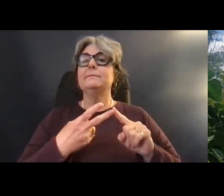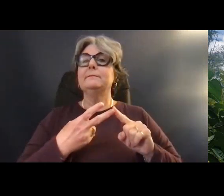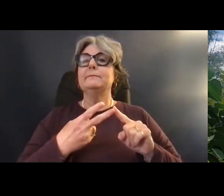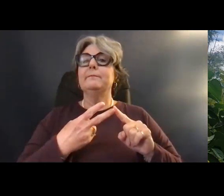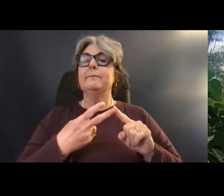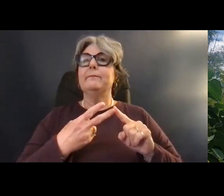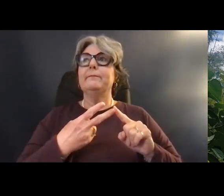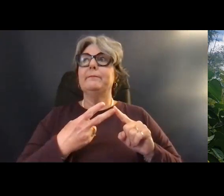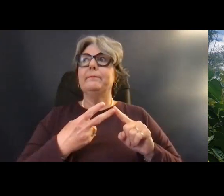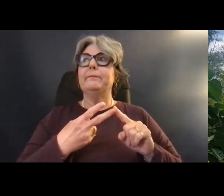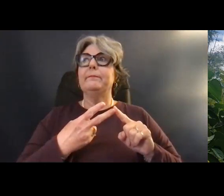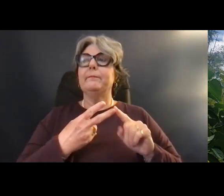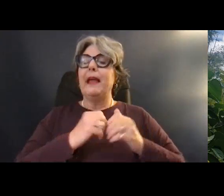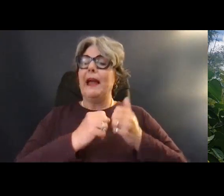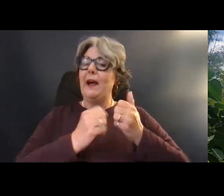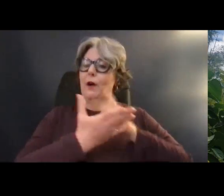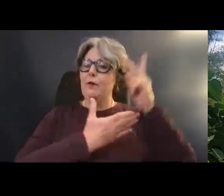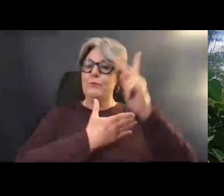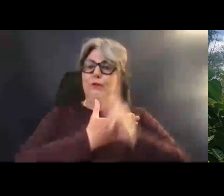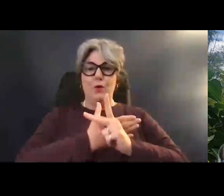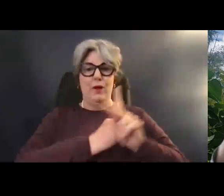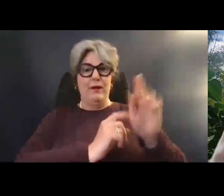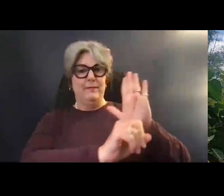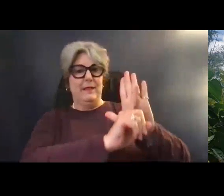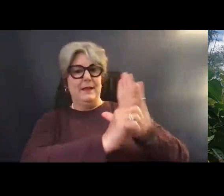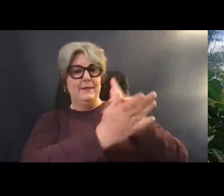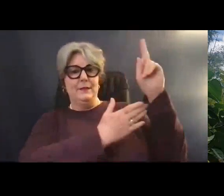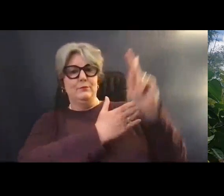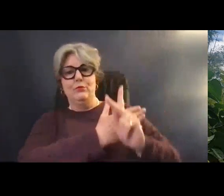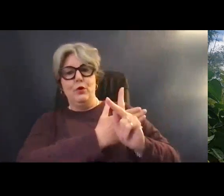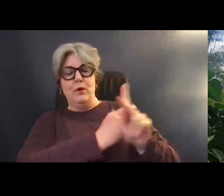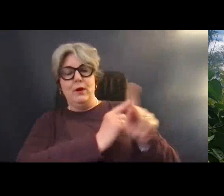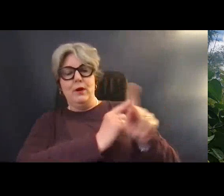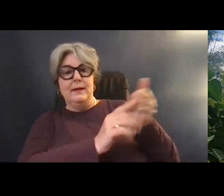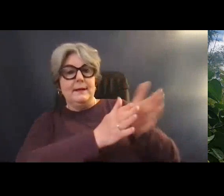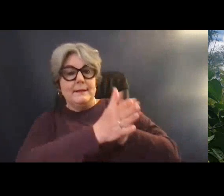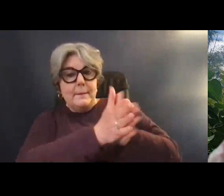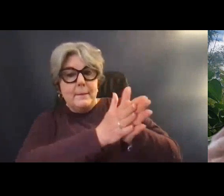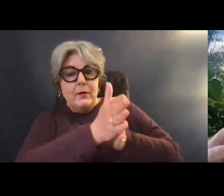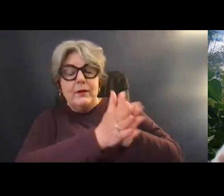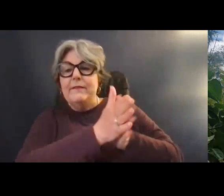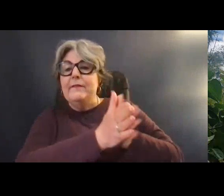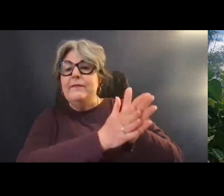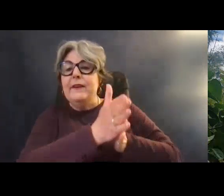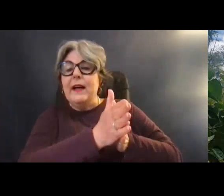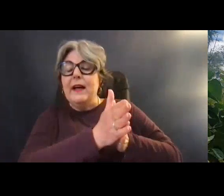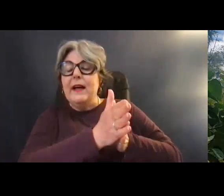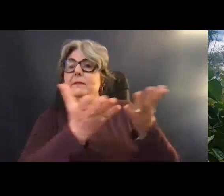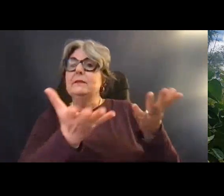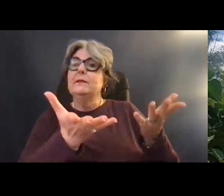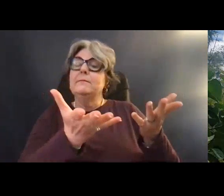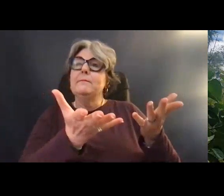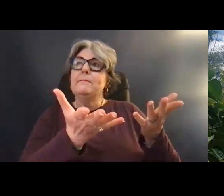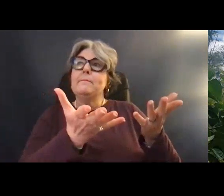really that how a program like this, what is it doing? Is it motivating individual